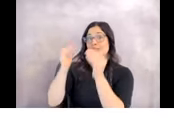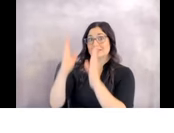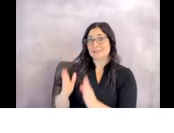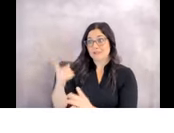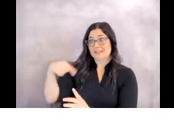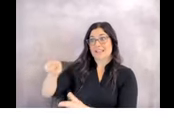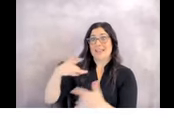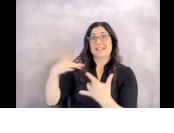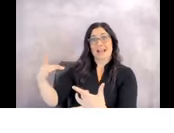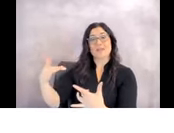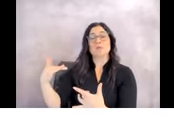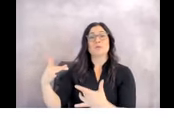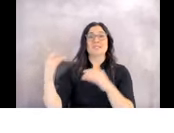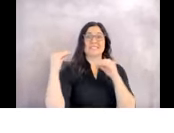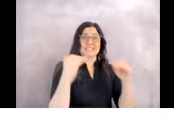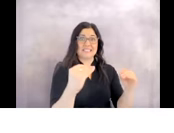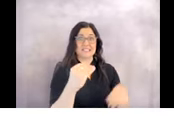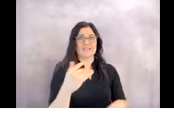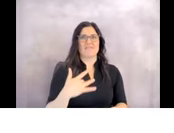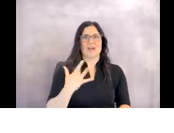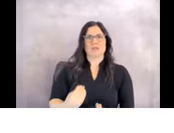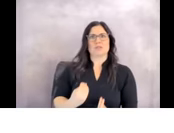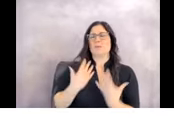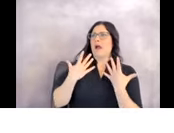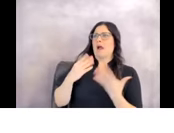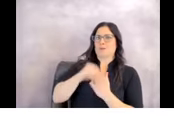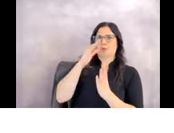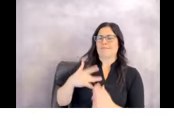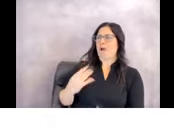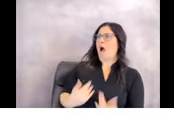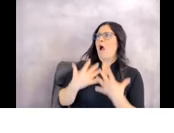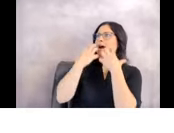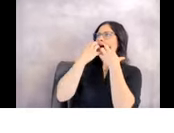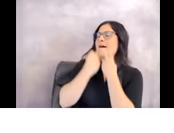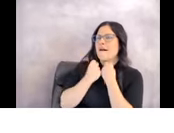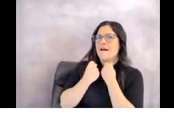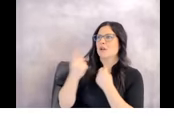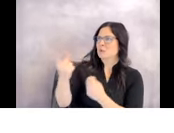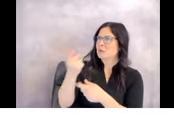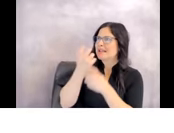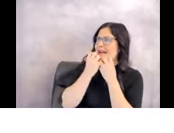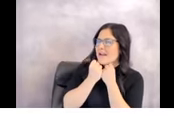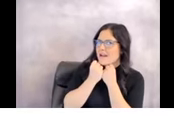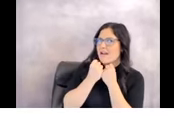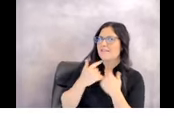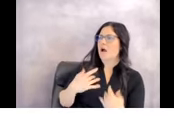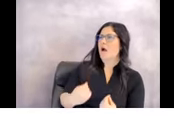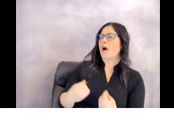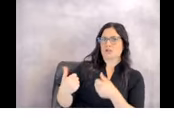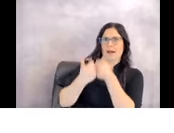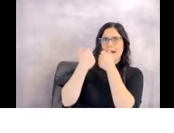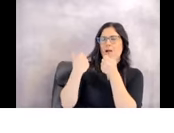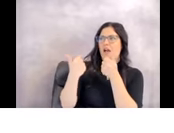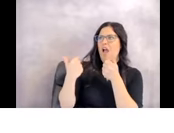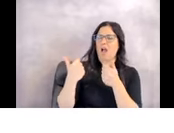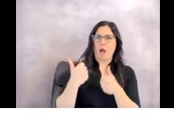that made you feel like you mattered. They made you feel valued, and they challenged you to think,